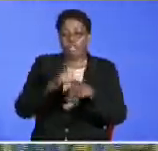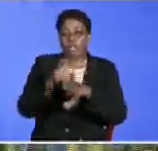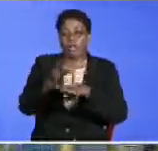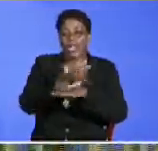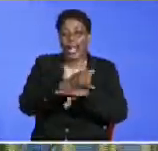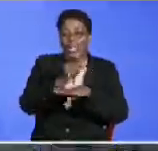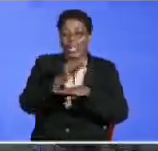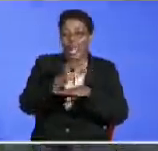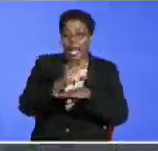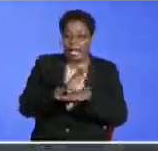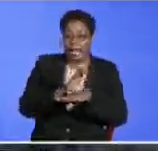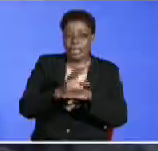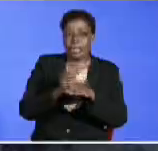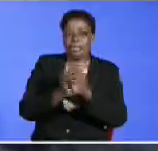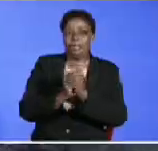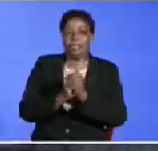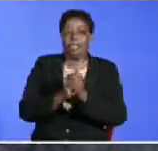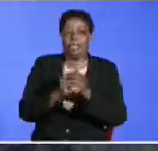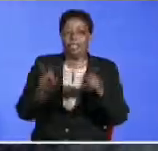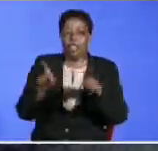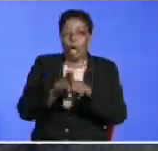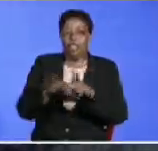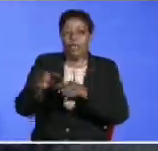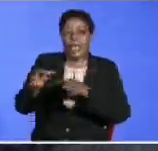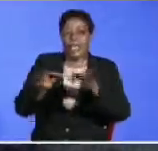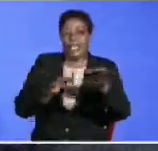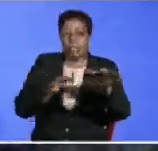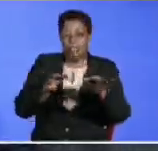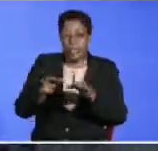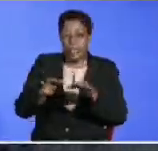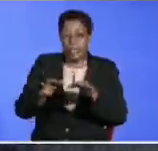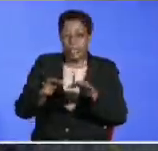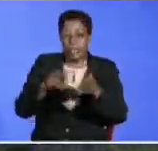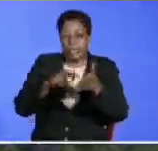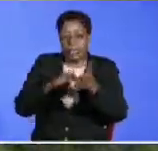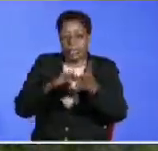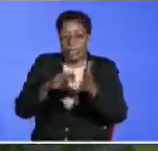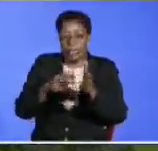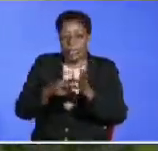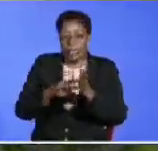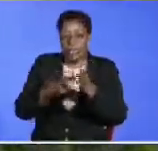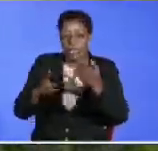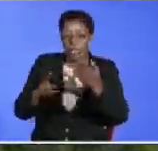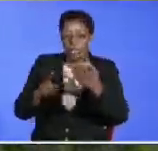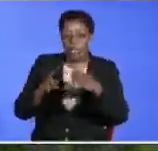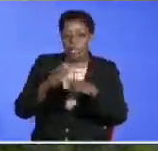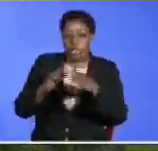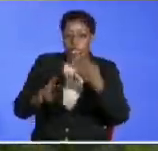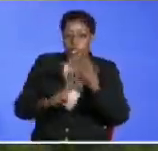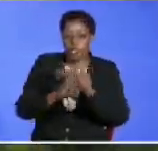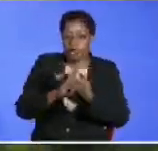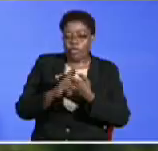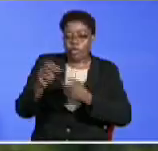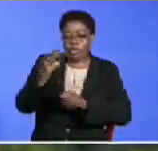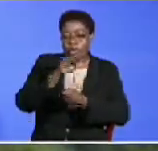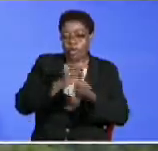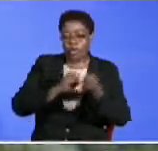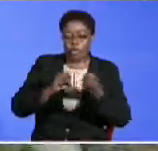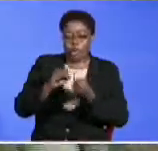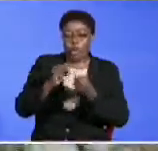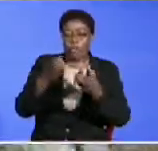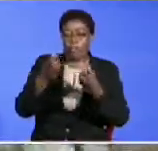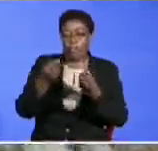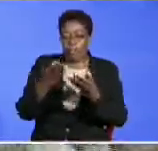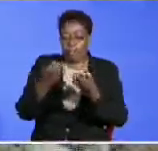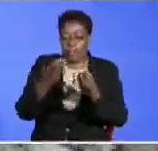and Auckland. She also explains that the main driving force that affects the rate of vulnerability to storms in many